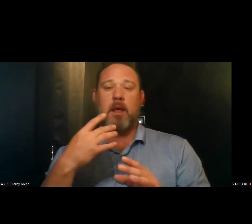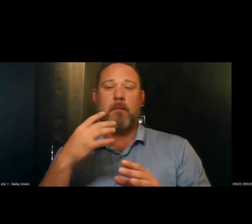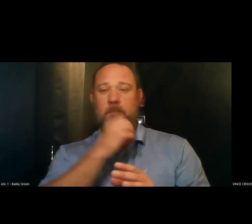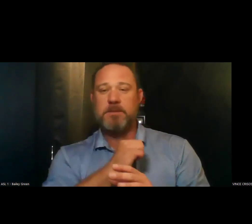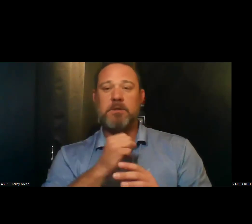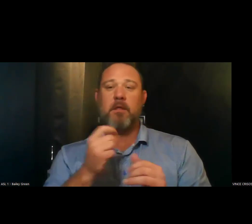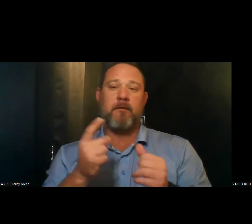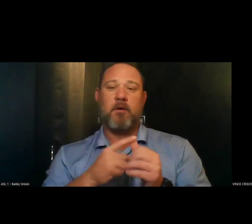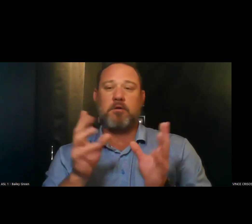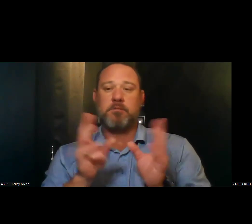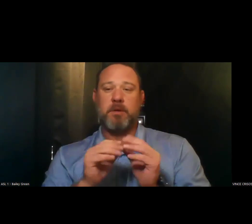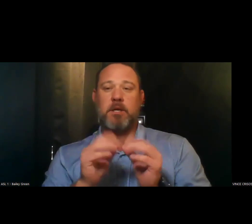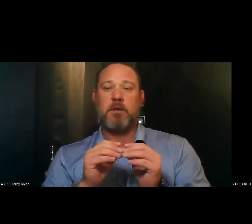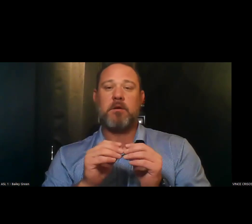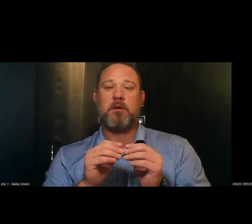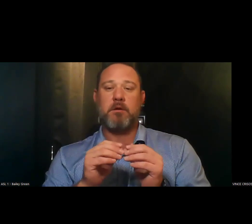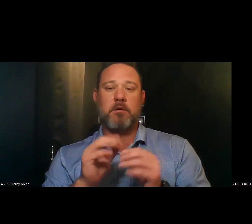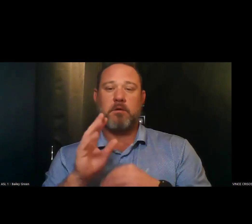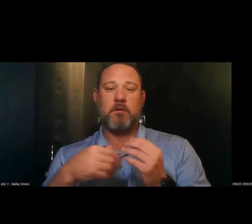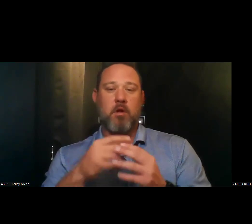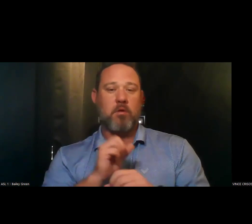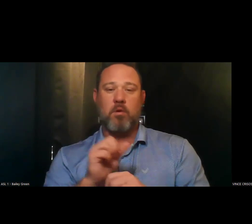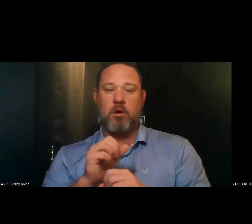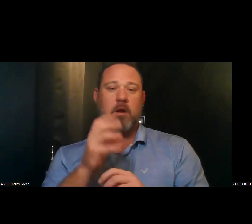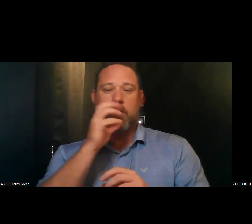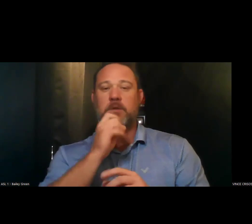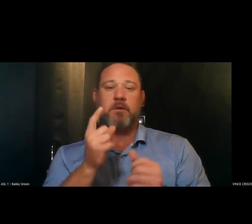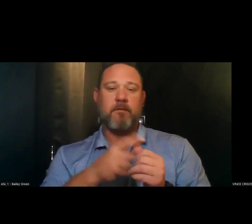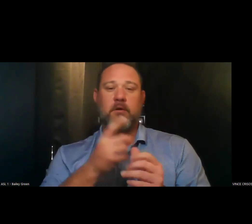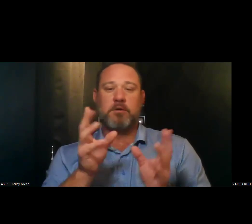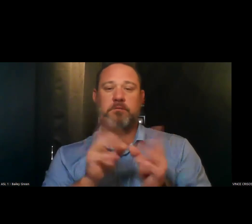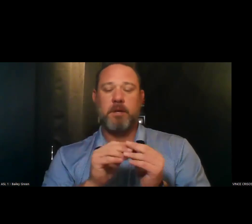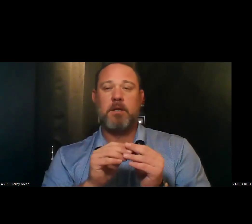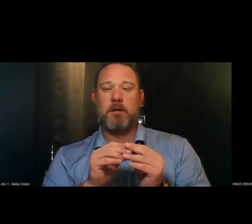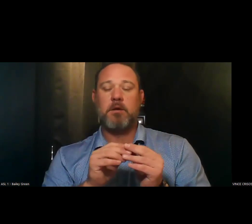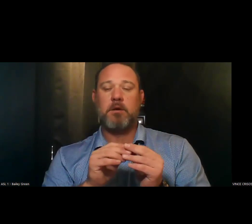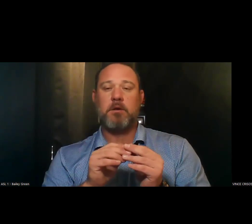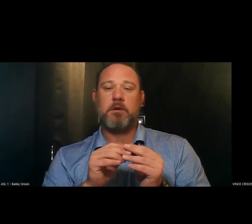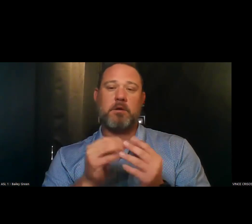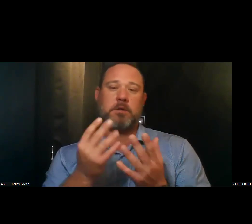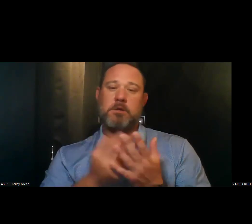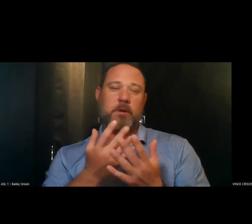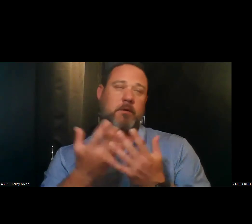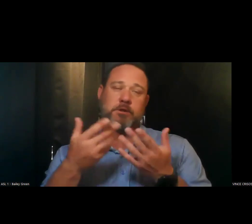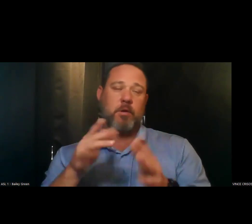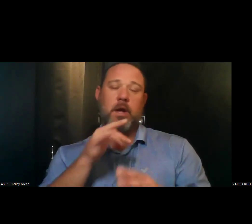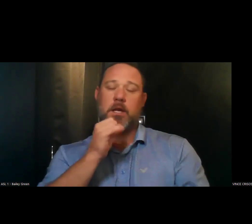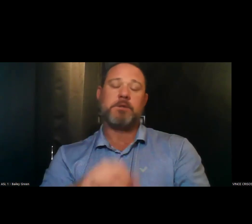meeting because I was like, oh my gosh, all this work and I'm going to miss the first meeting. But sometimes that's just the way it